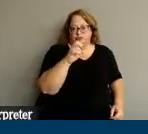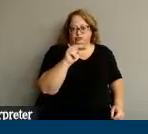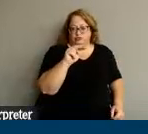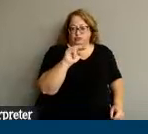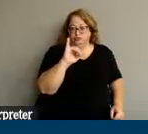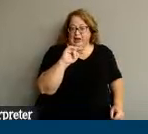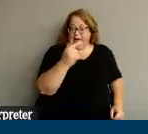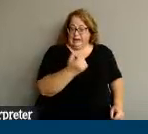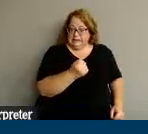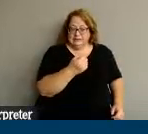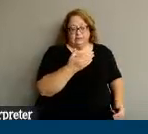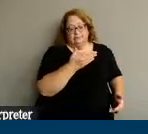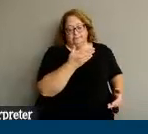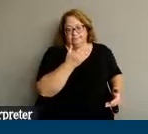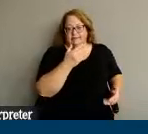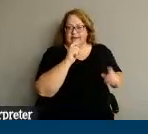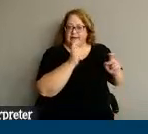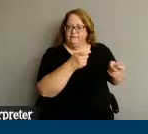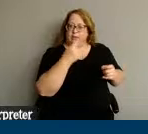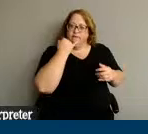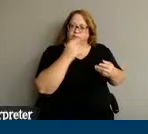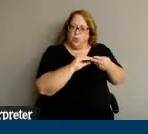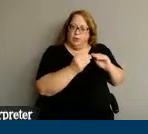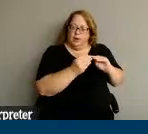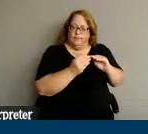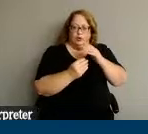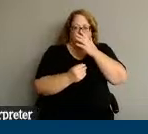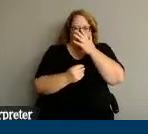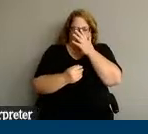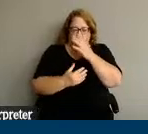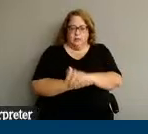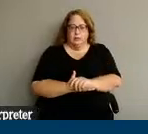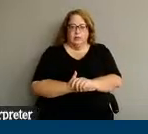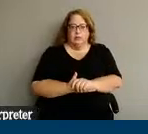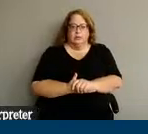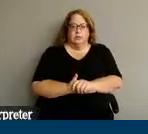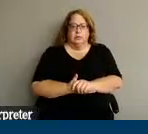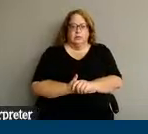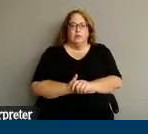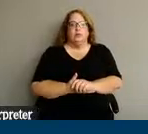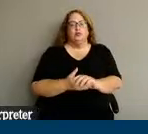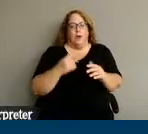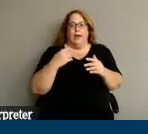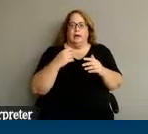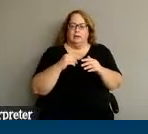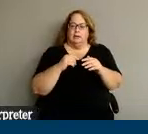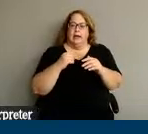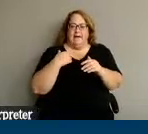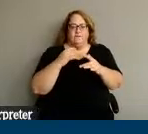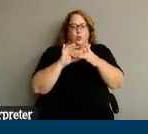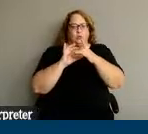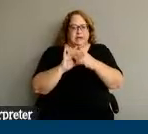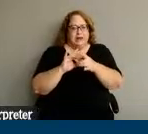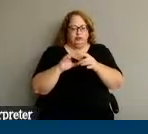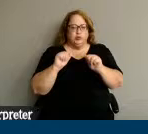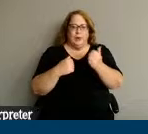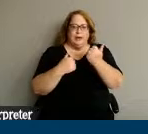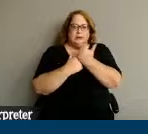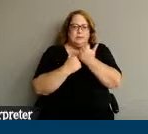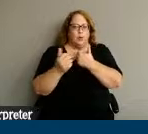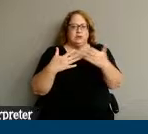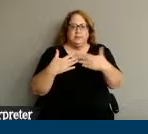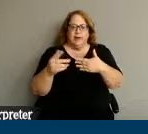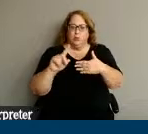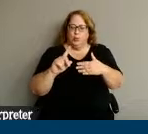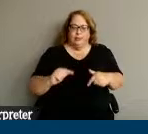this is the phone number you need to call, and then able to provide them that support. So keep that handy, build those connections so that we're able to support no matter what district